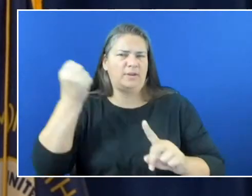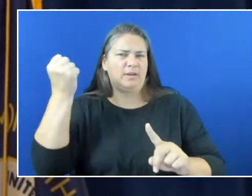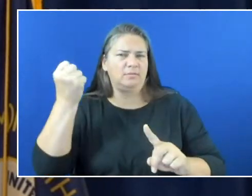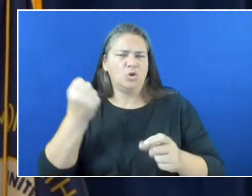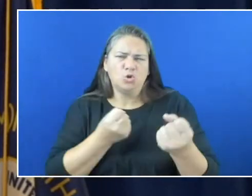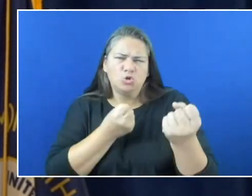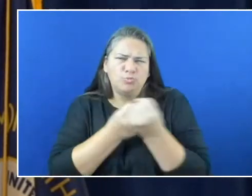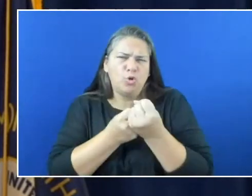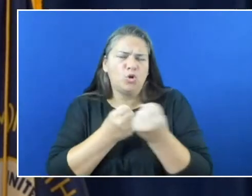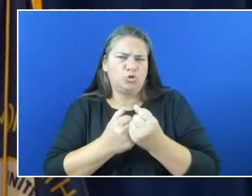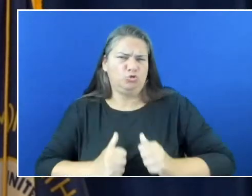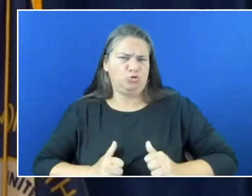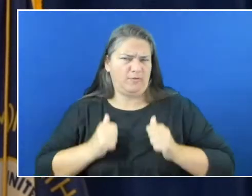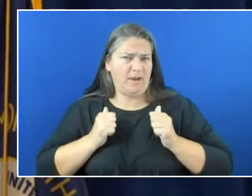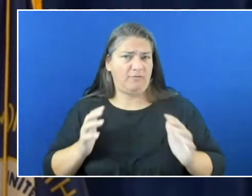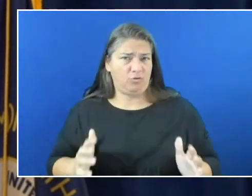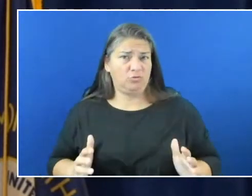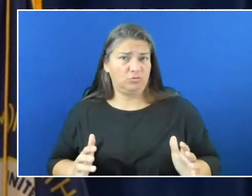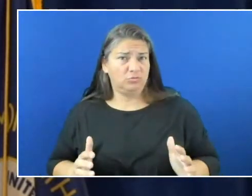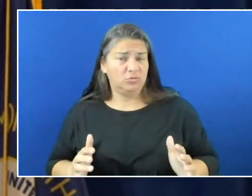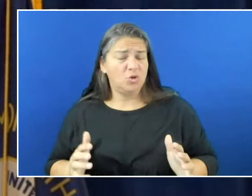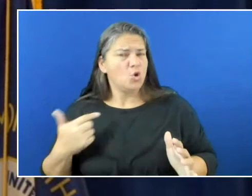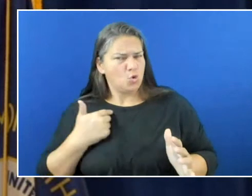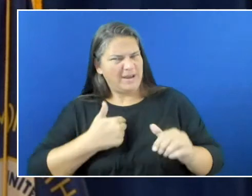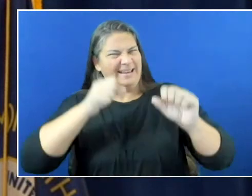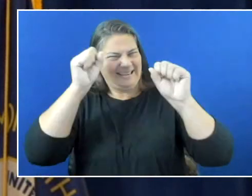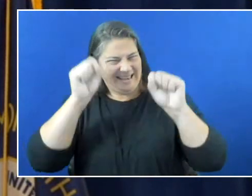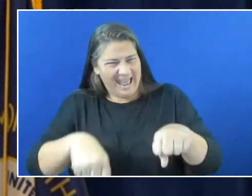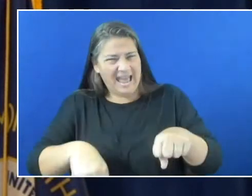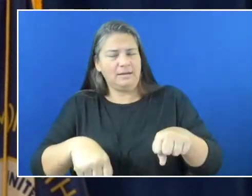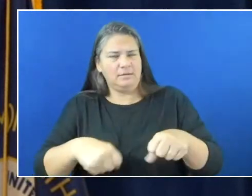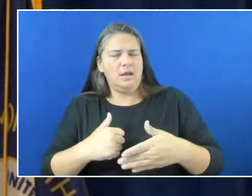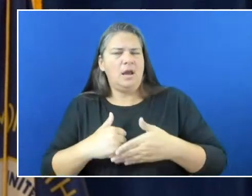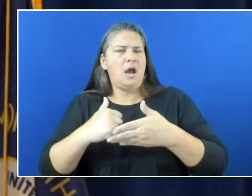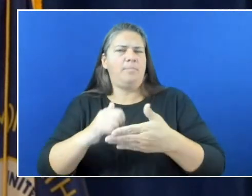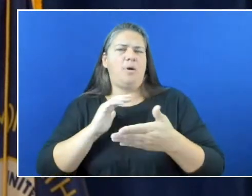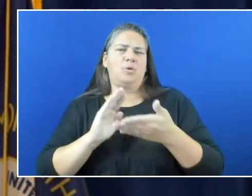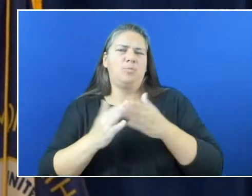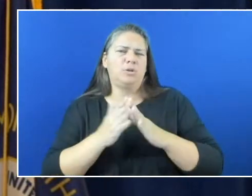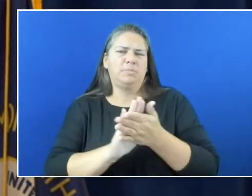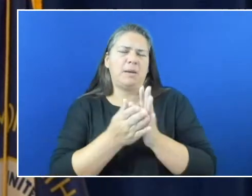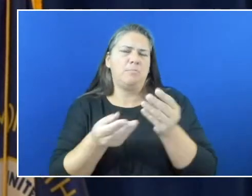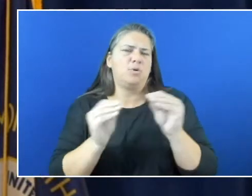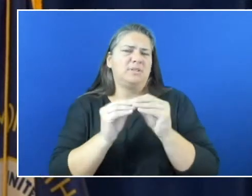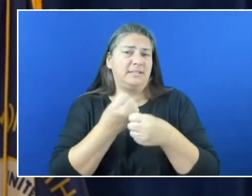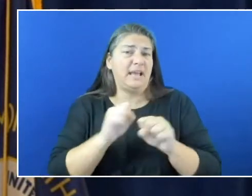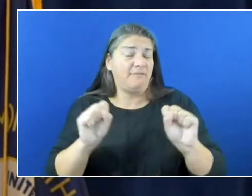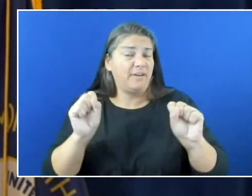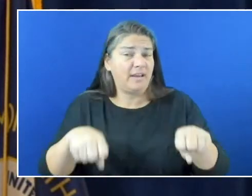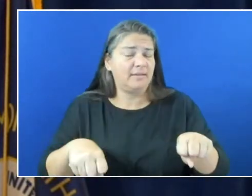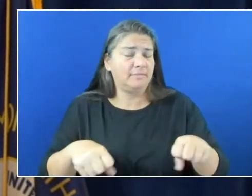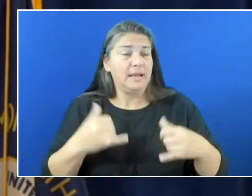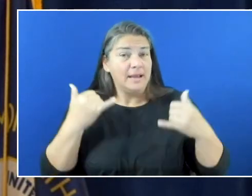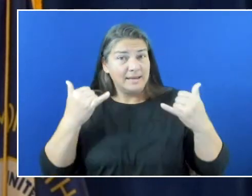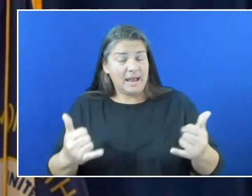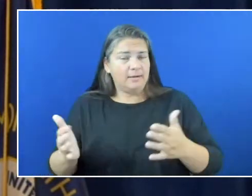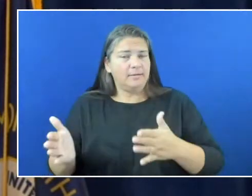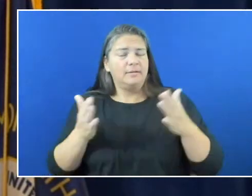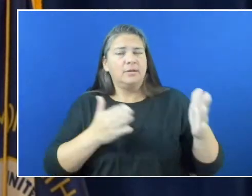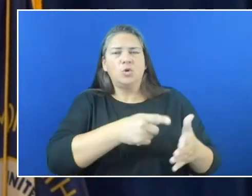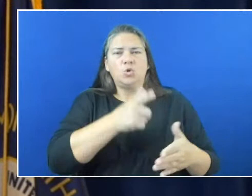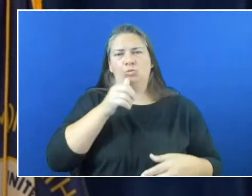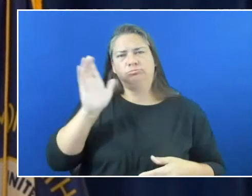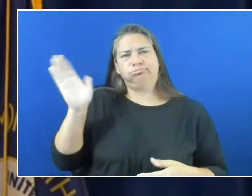I truly believe it, and we can make our communities safer. Now it's time to hear from those who supported Operation